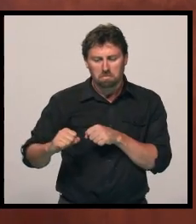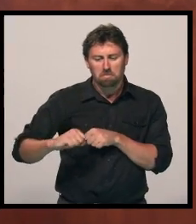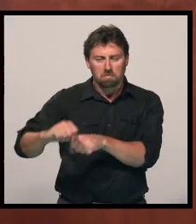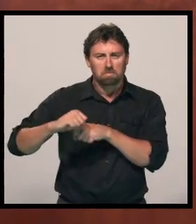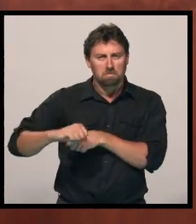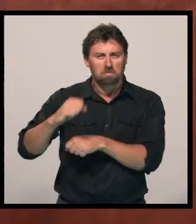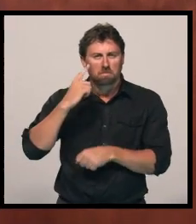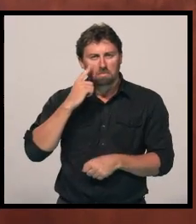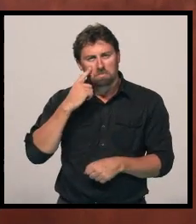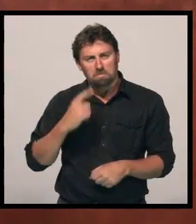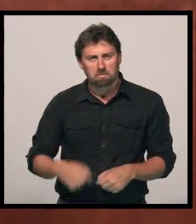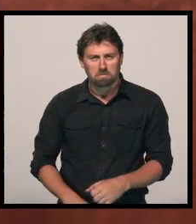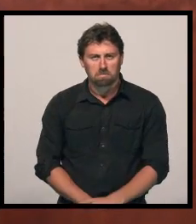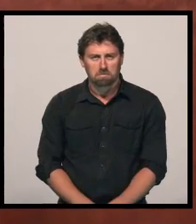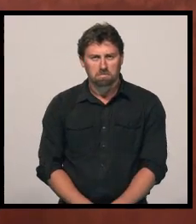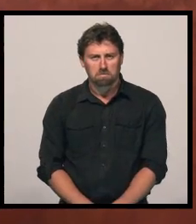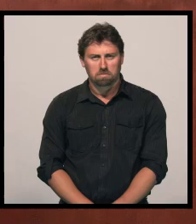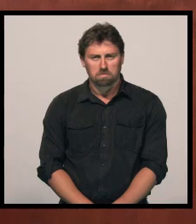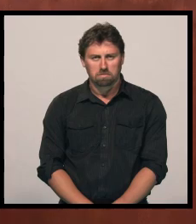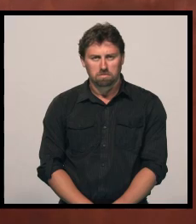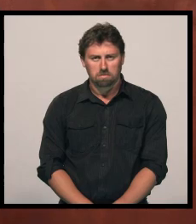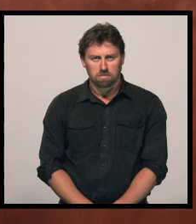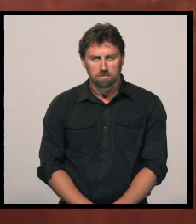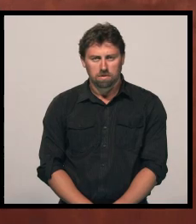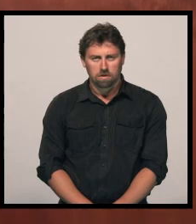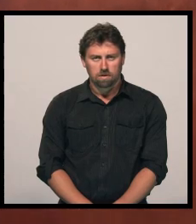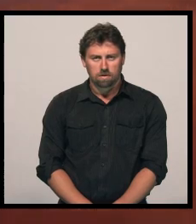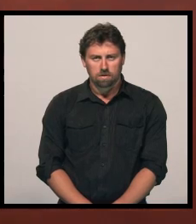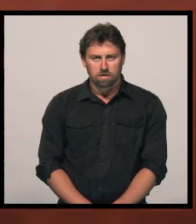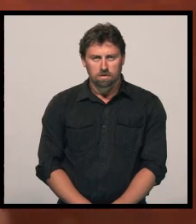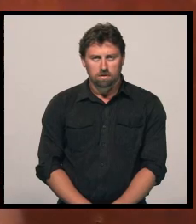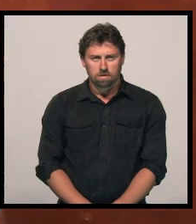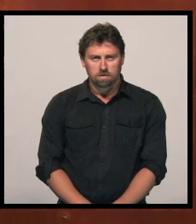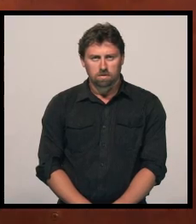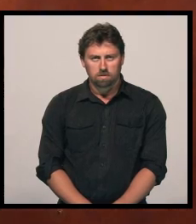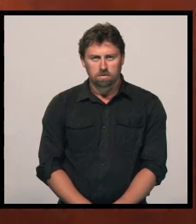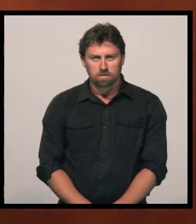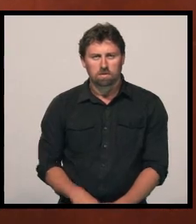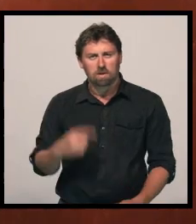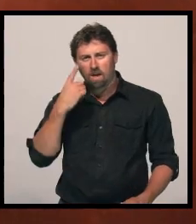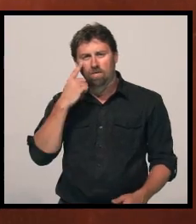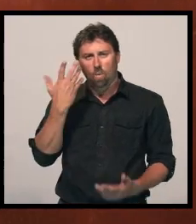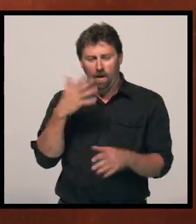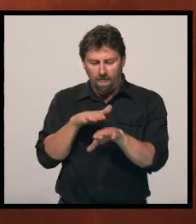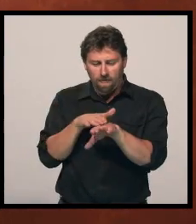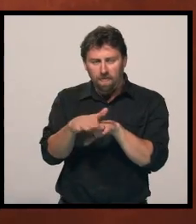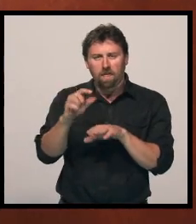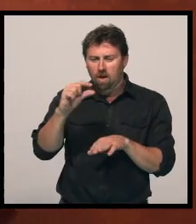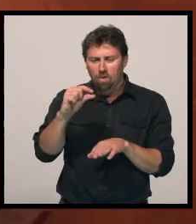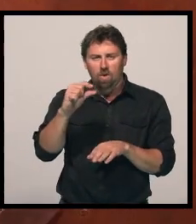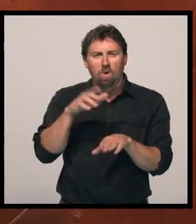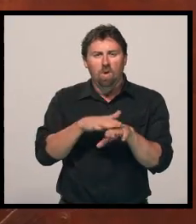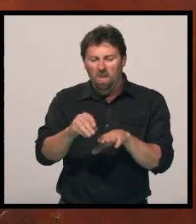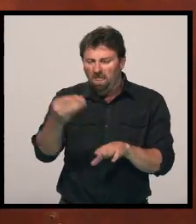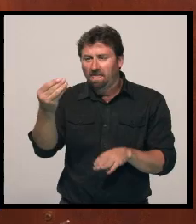I think it'll be best this way. And start looking at your shaving. Is it too thick? I might just back the blade